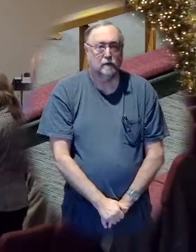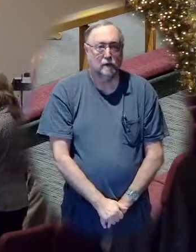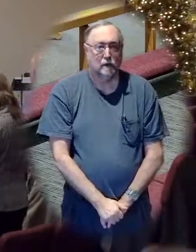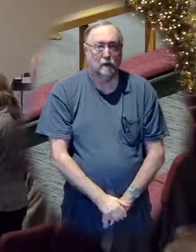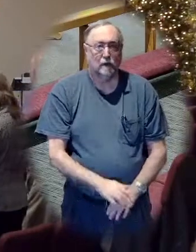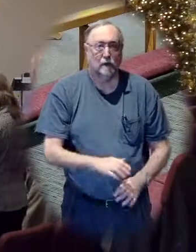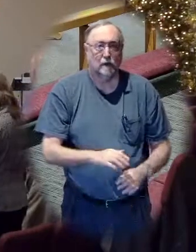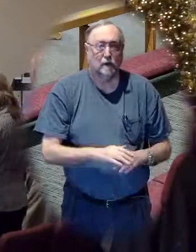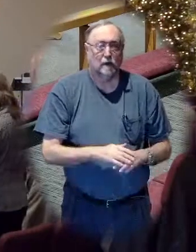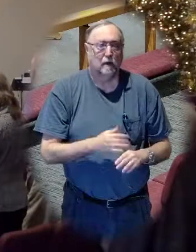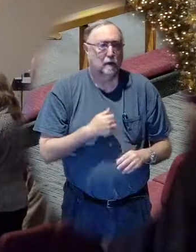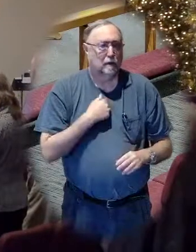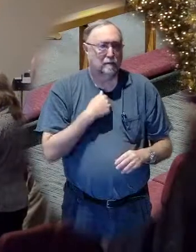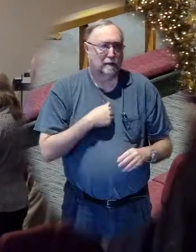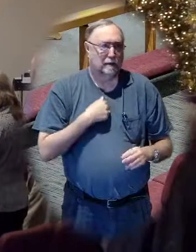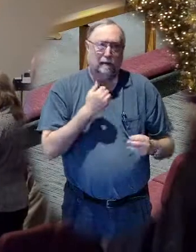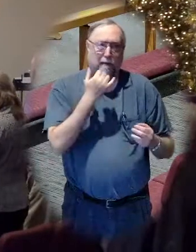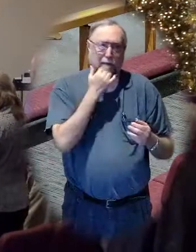apologize for that.